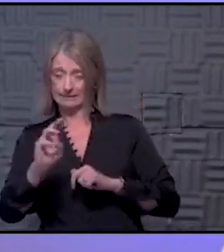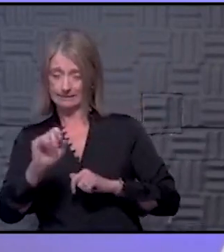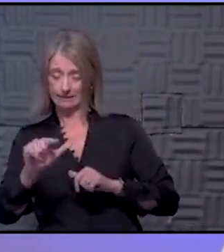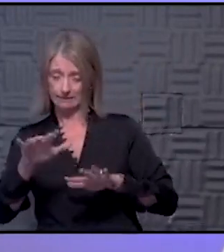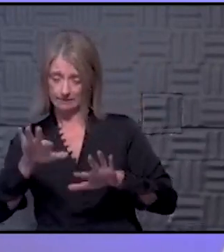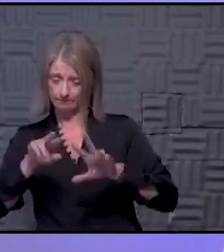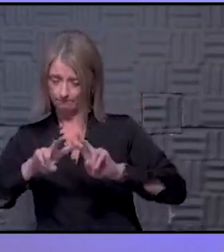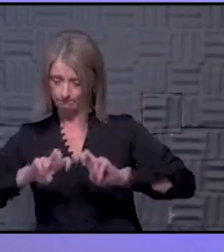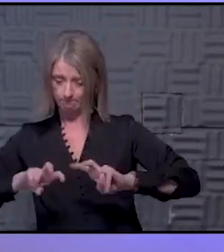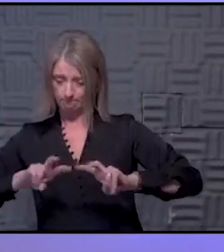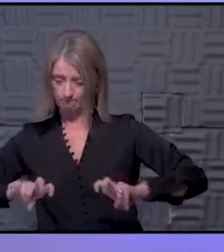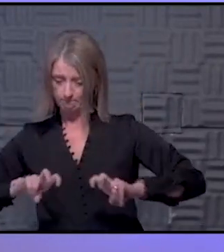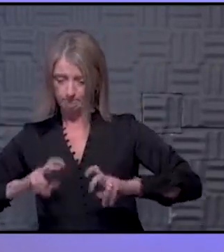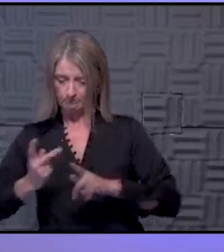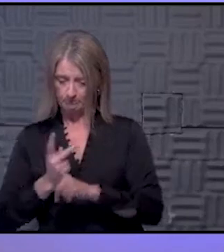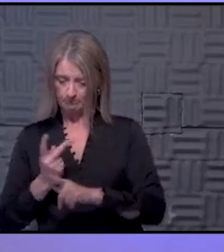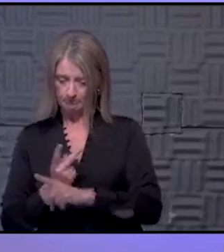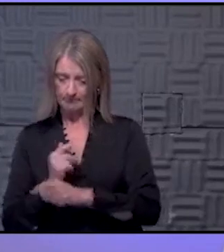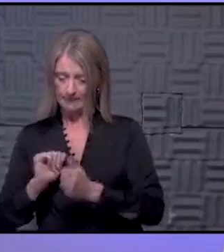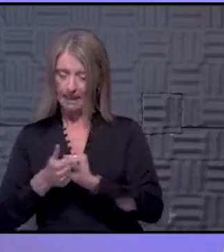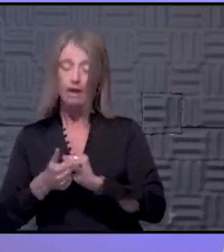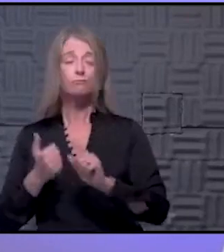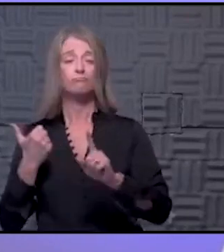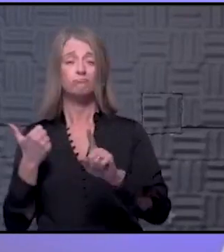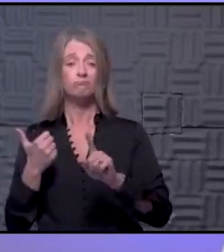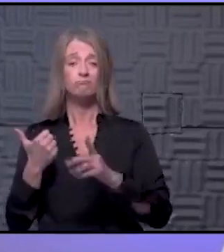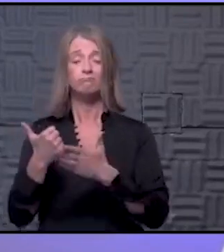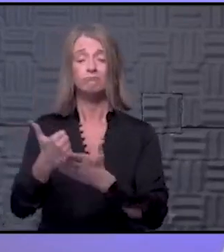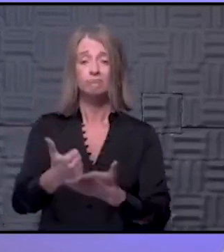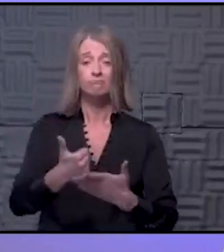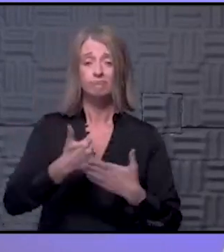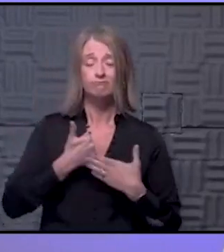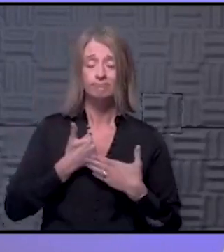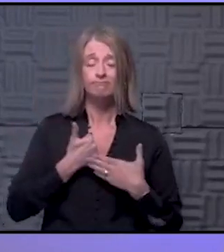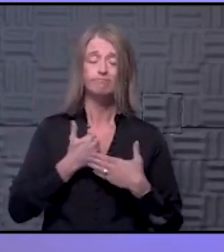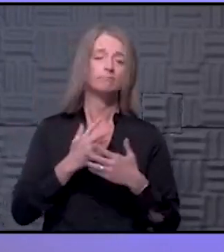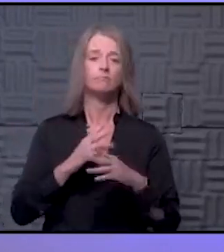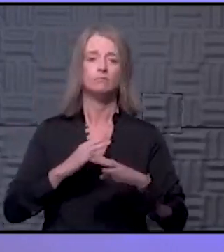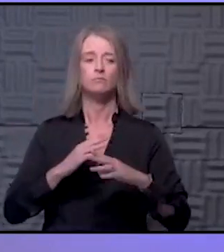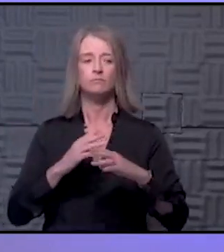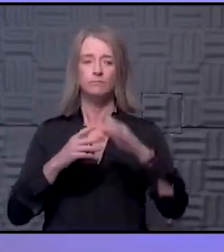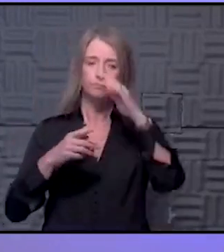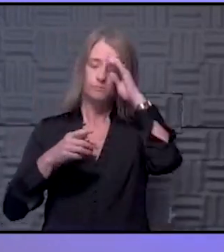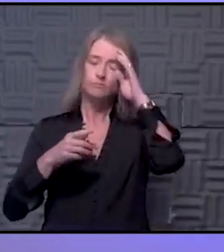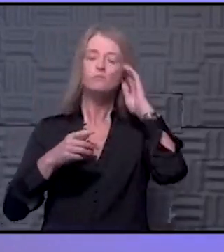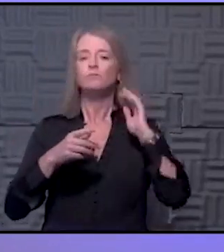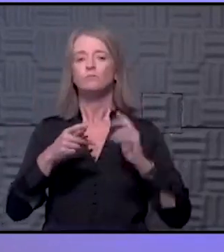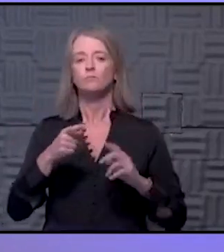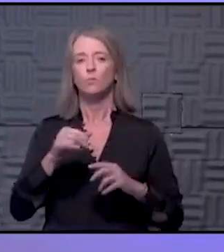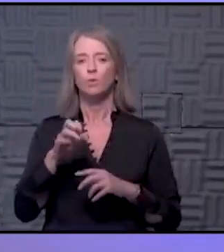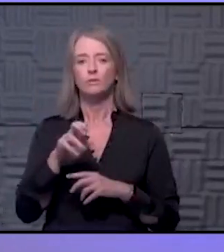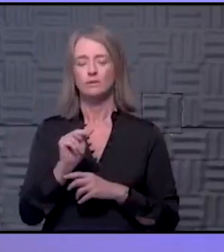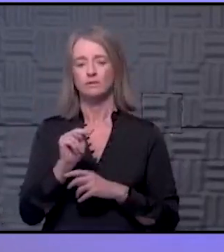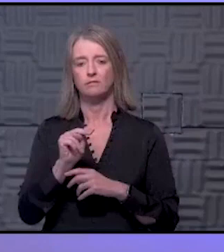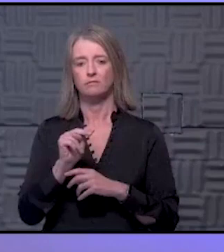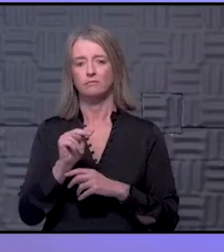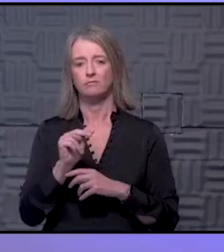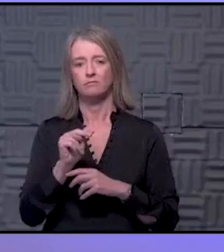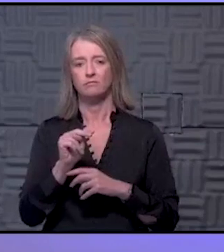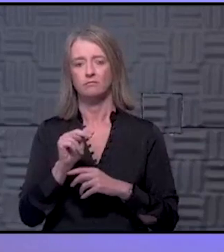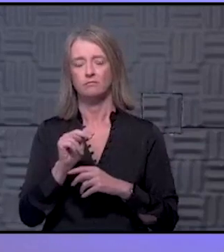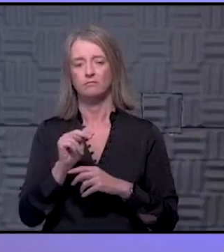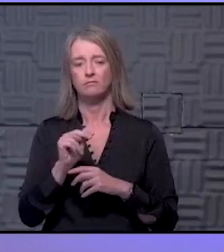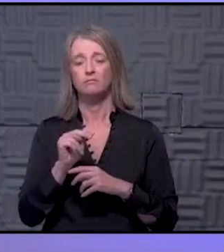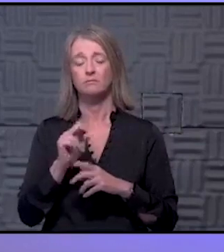to go ahead and attack by providing type of protein recognition. And these are the CAR, the chimeric antigen